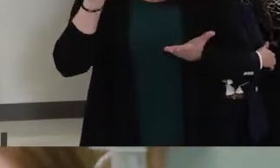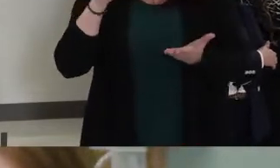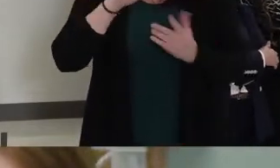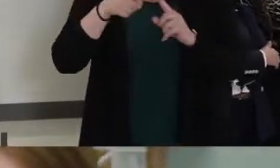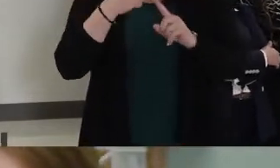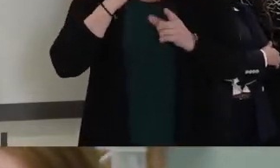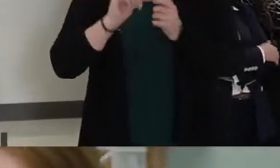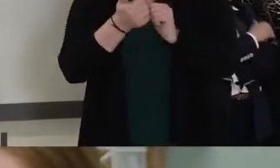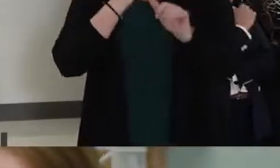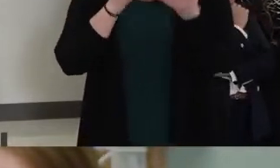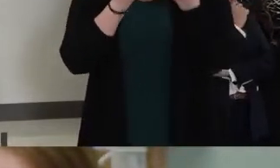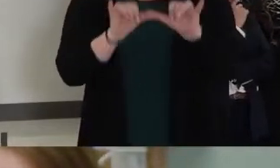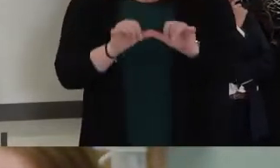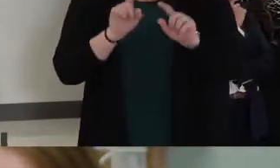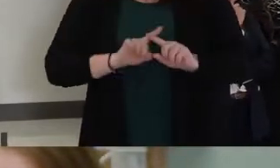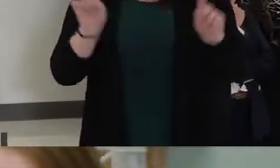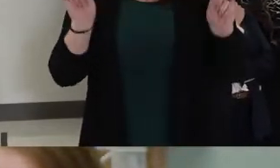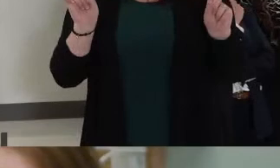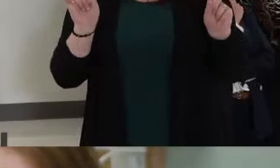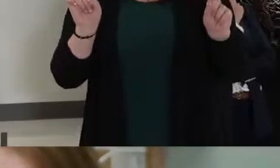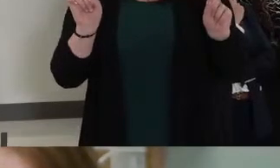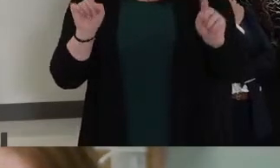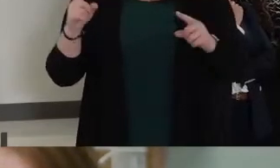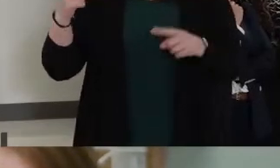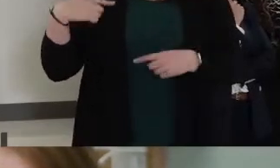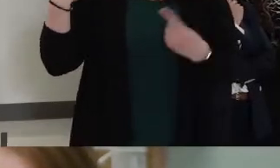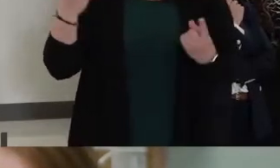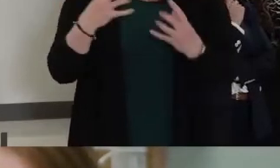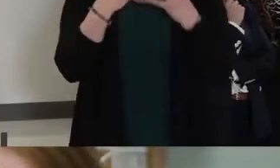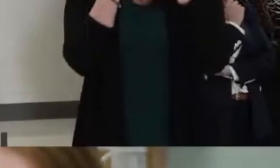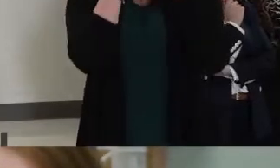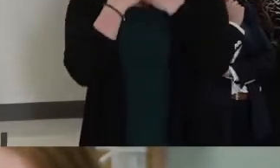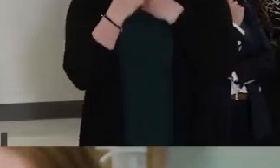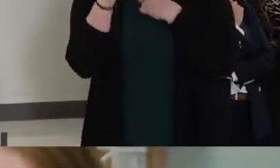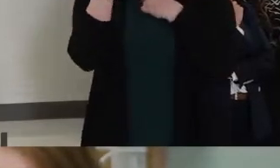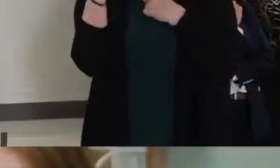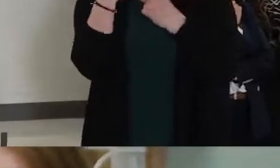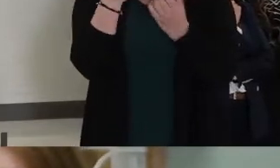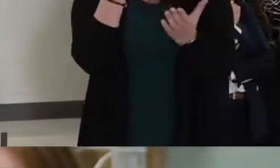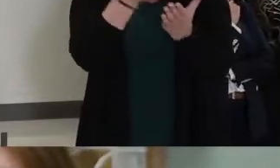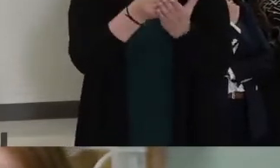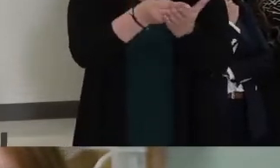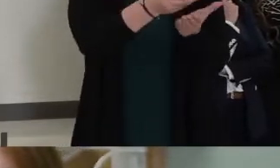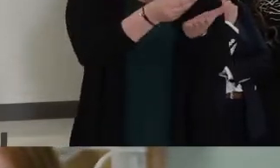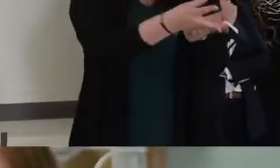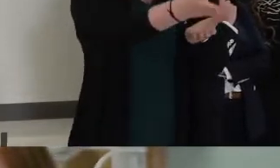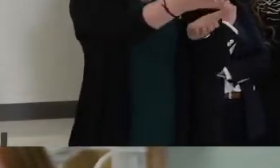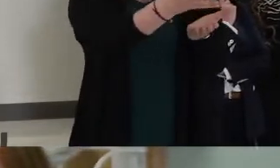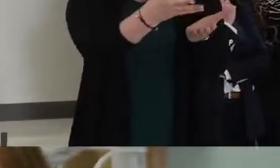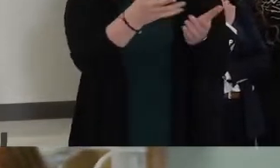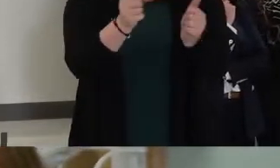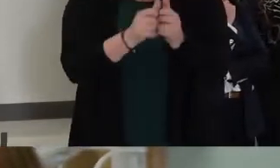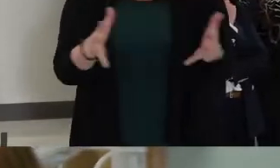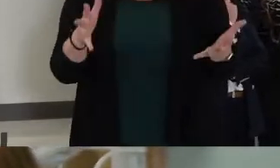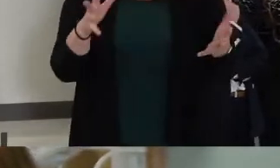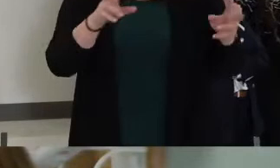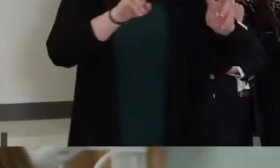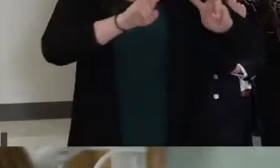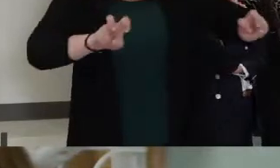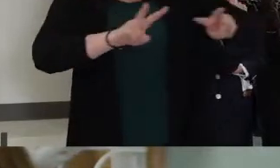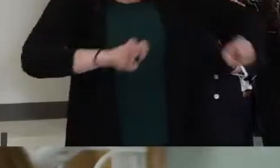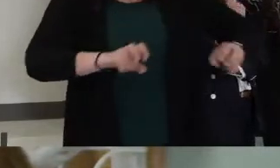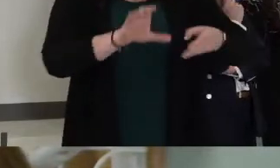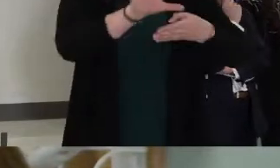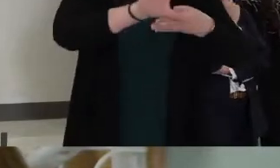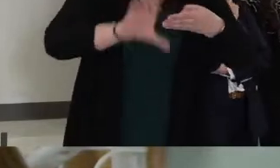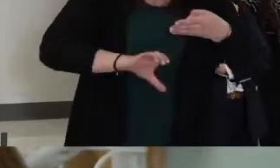this differently. We have so long valued just getting the money spent without understanding what the outcomes are